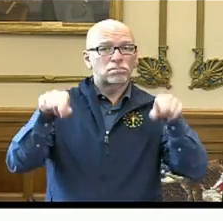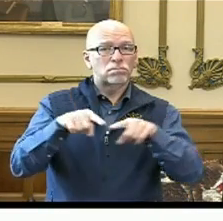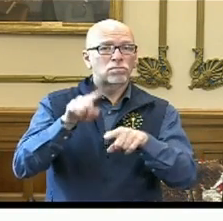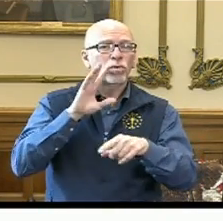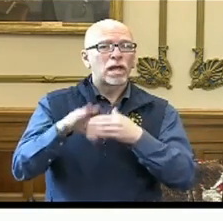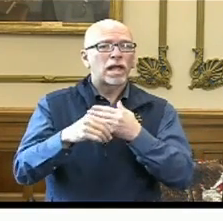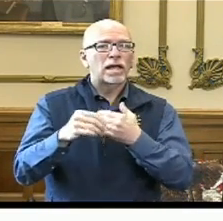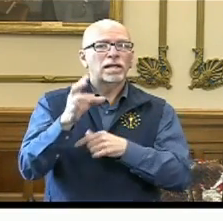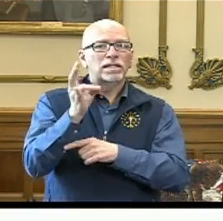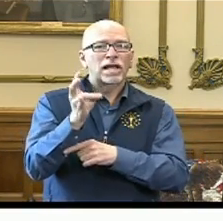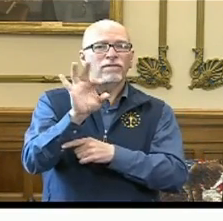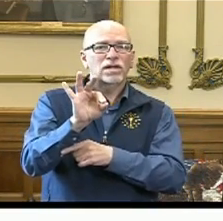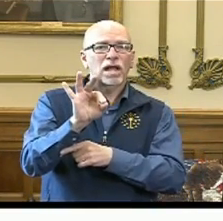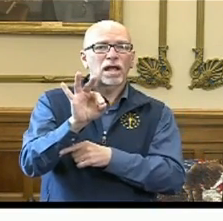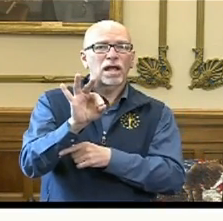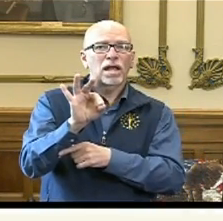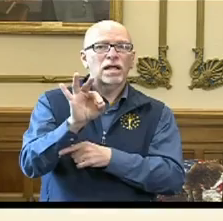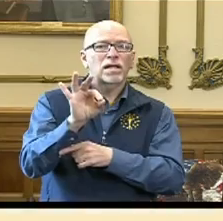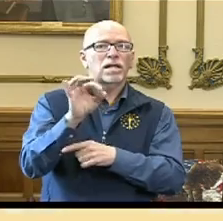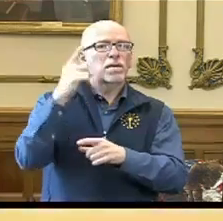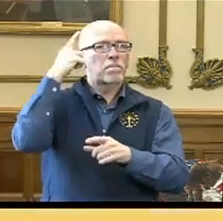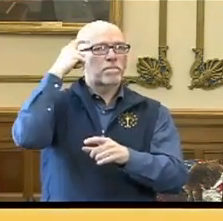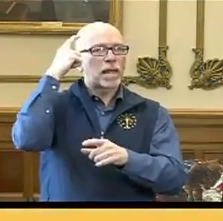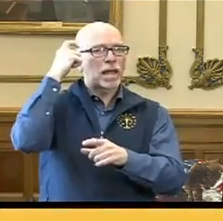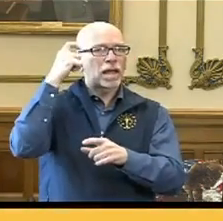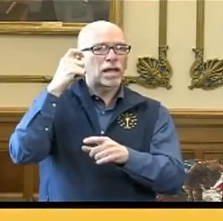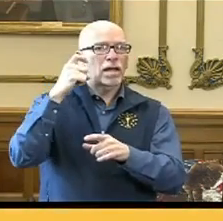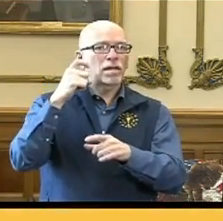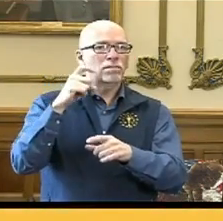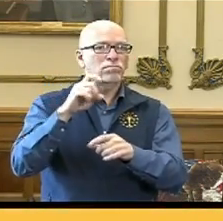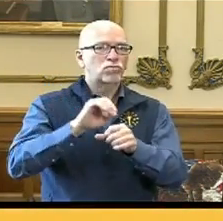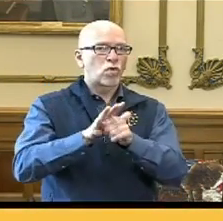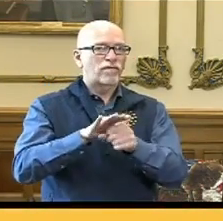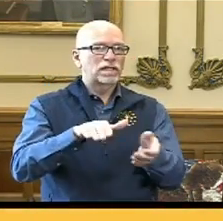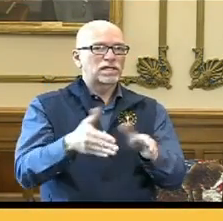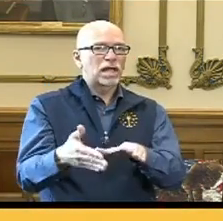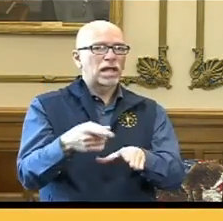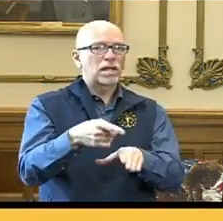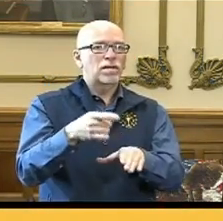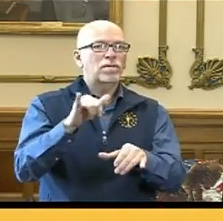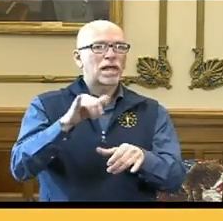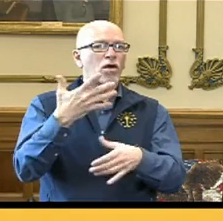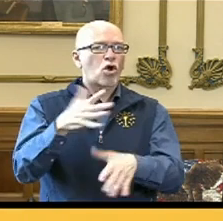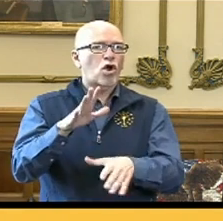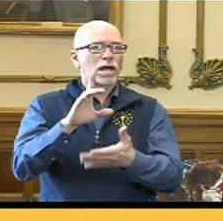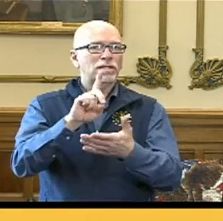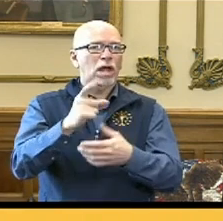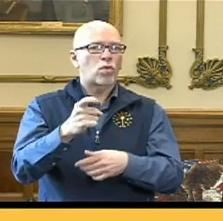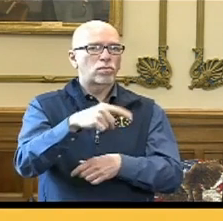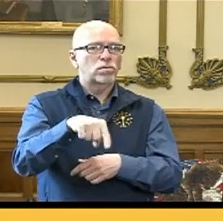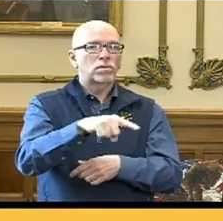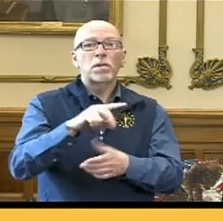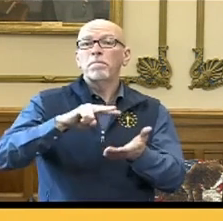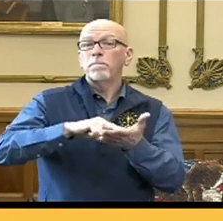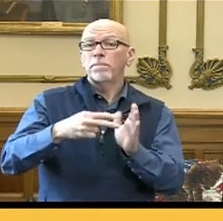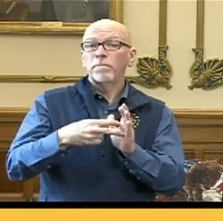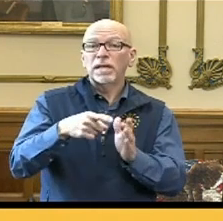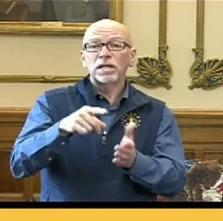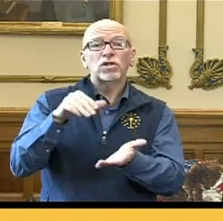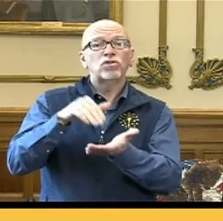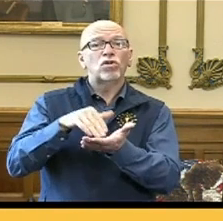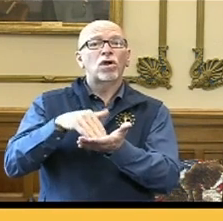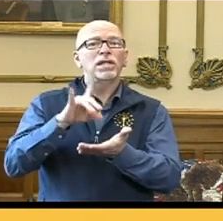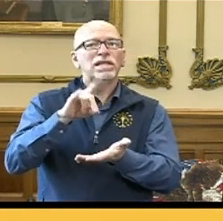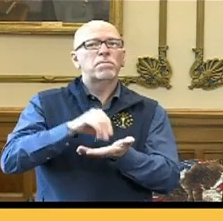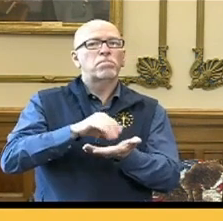additional 79 presumptive COVID-19 deaths that have been clinically diagnosed. What this means is that a physician